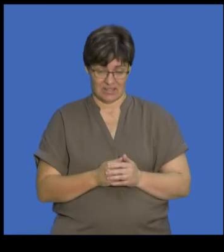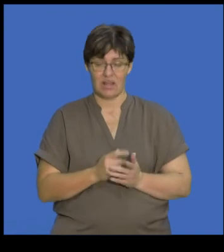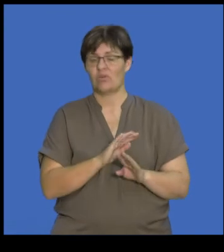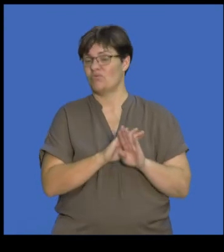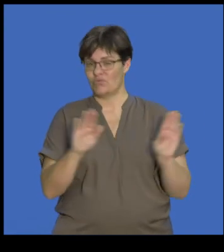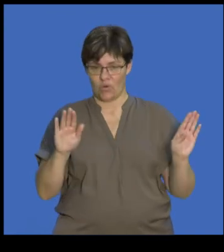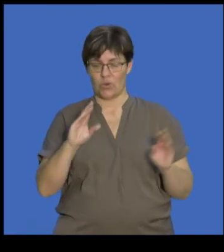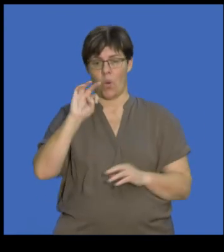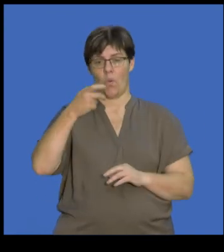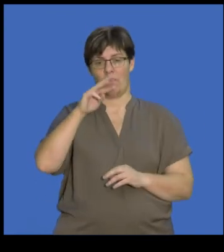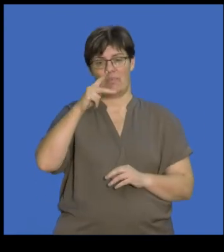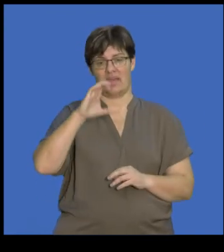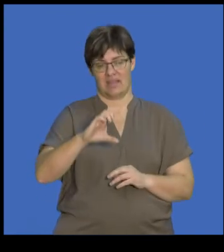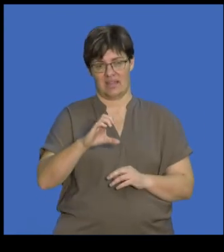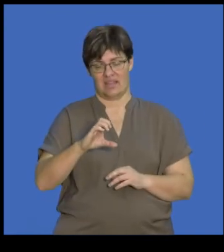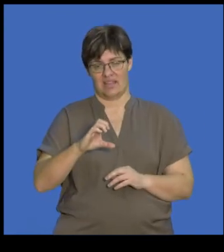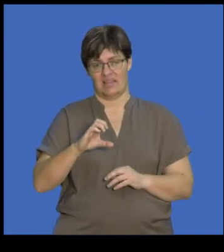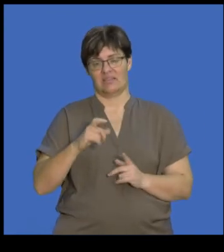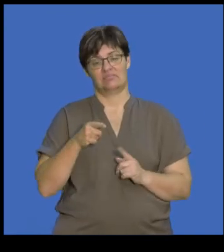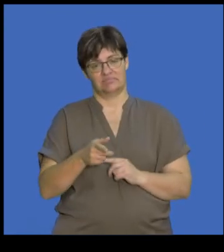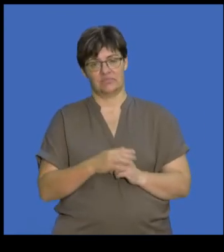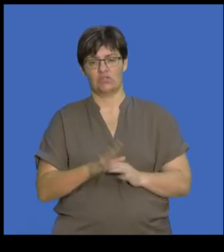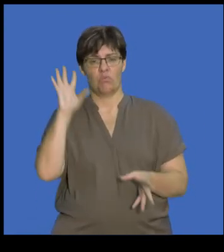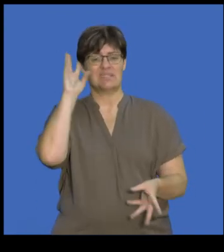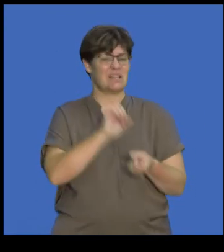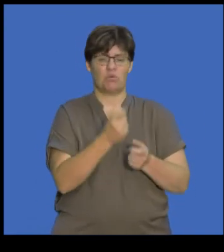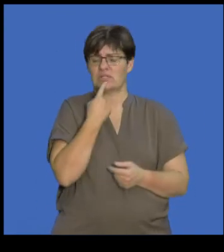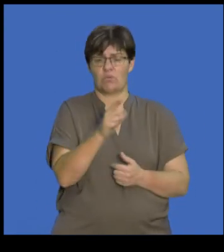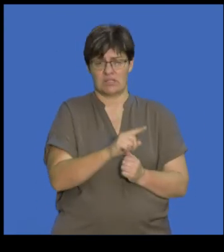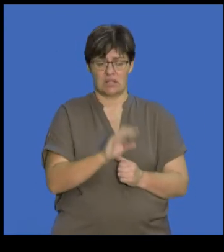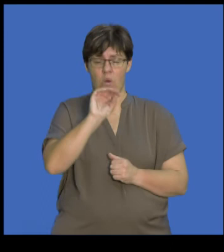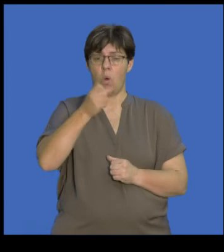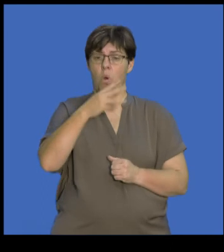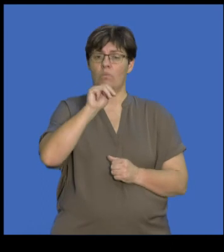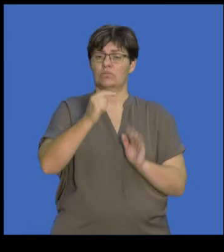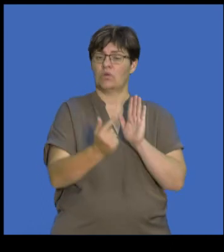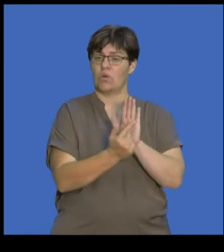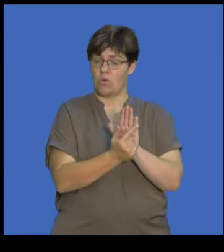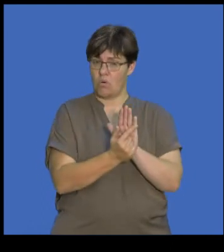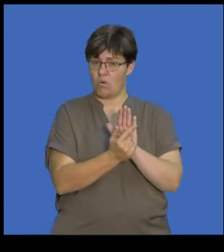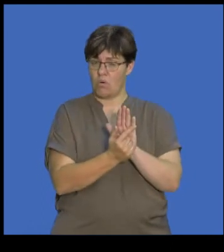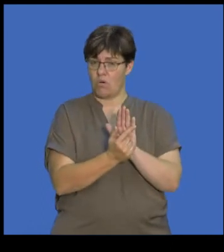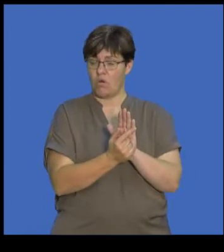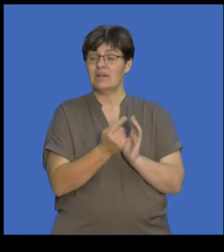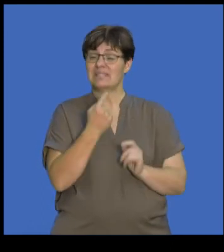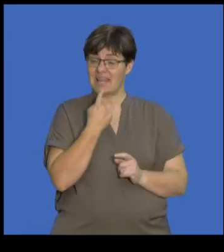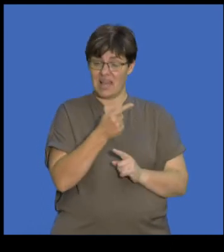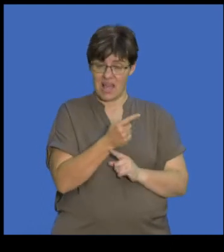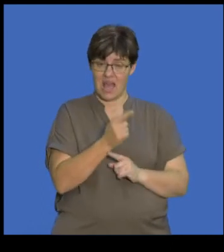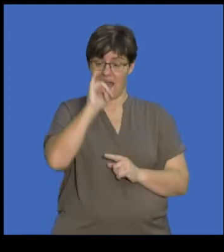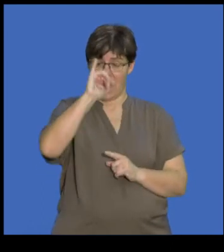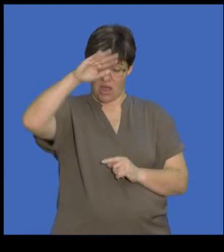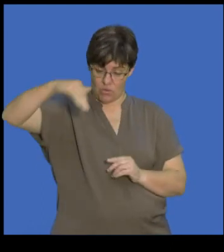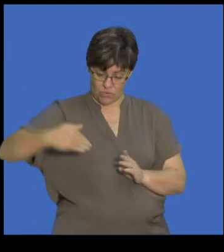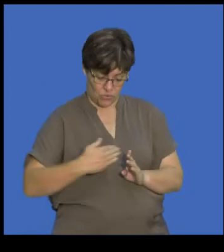non-ohmic conductor, okay? So in summary, what are we saying? The Ohm's law states or gives us that the current flowing through a